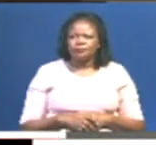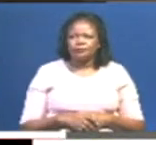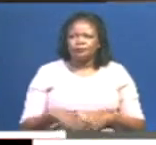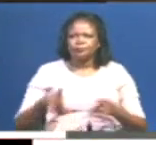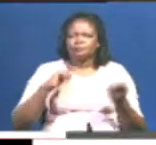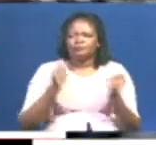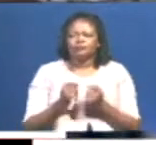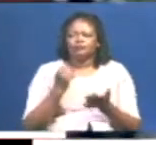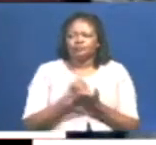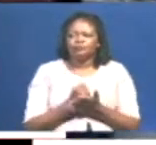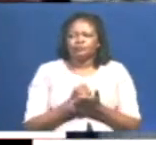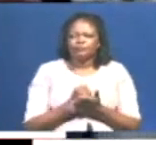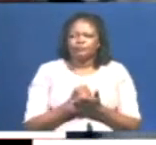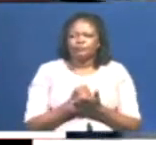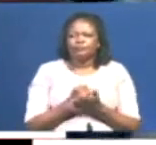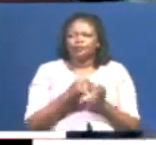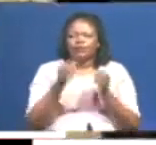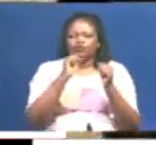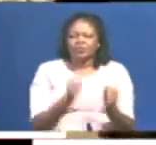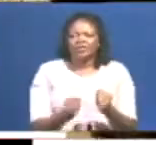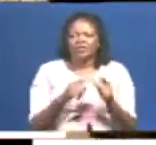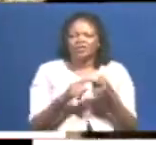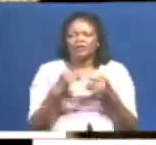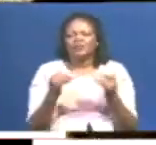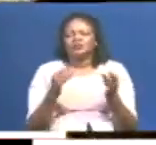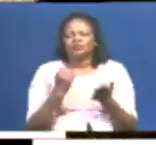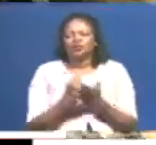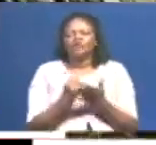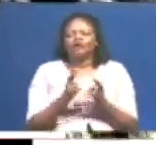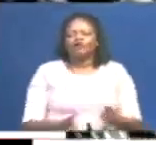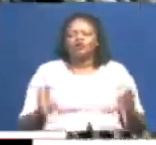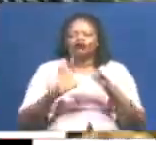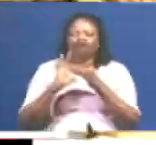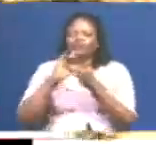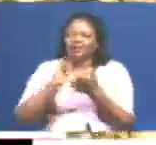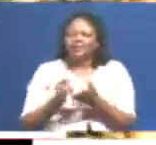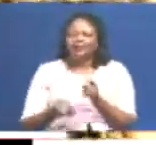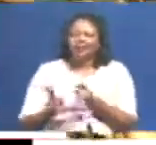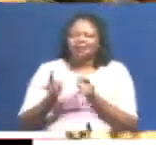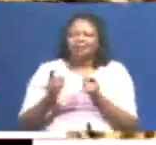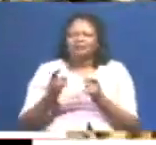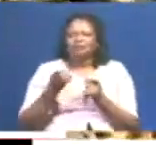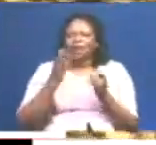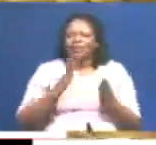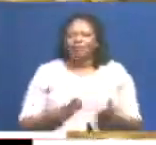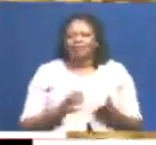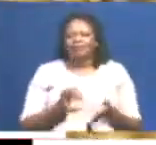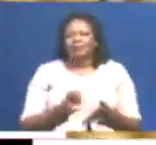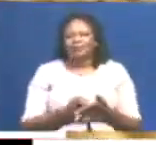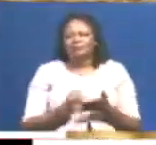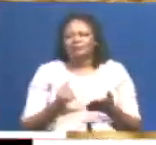chain. Among other strategies, the players in the coffee value chain are calling for increased local consumption that stands at less